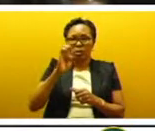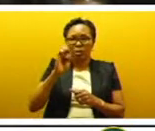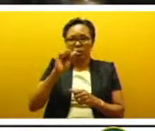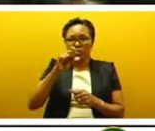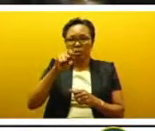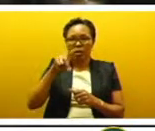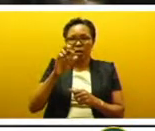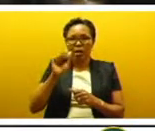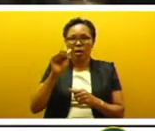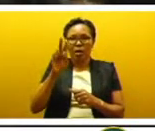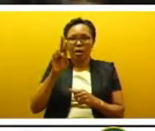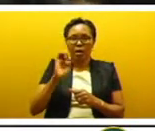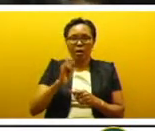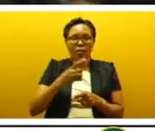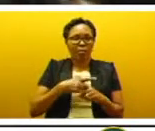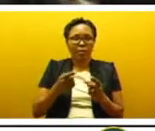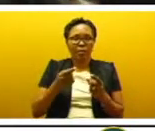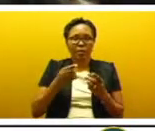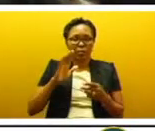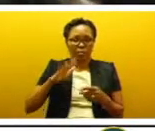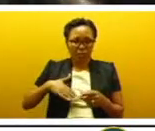CJ,